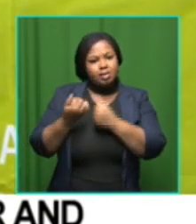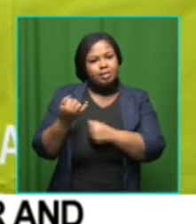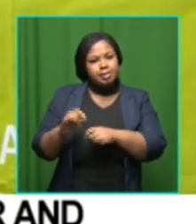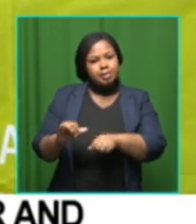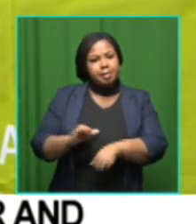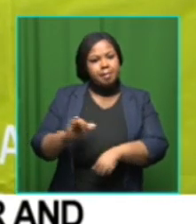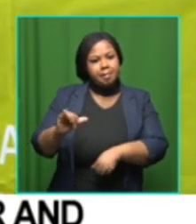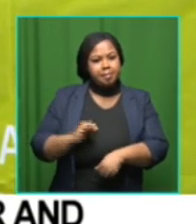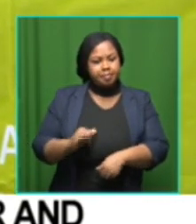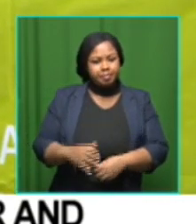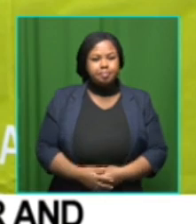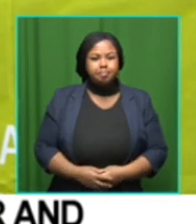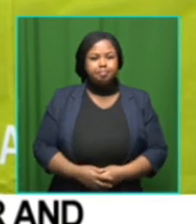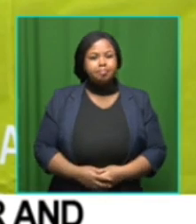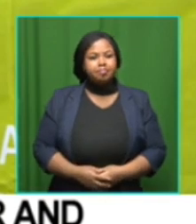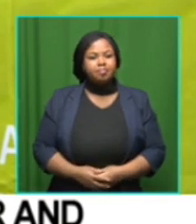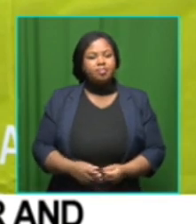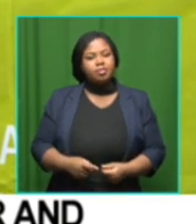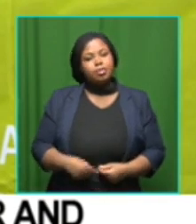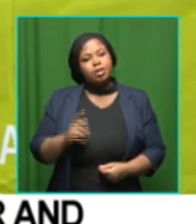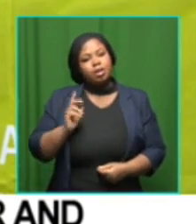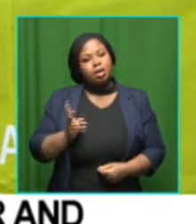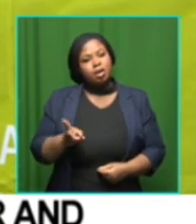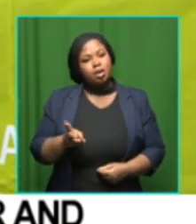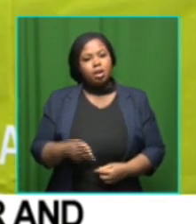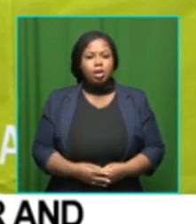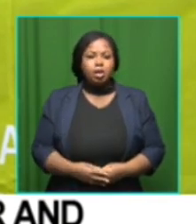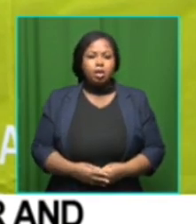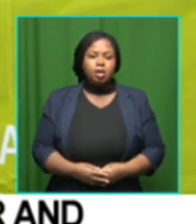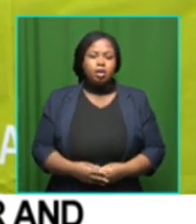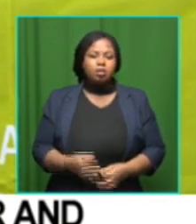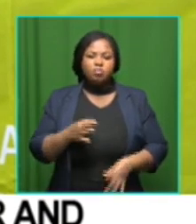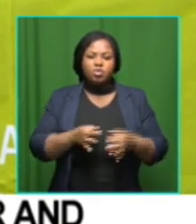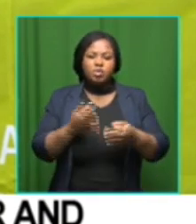point has been made about the overcrowded instances.